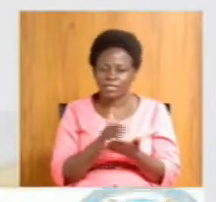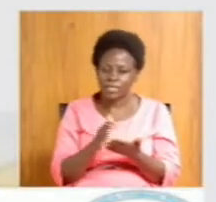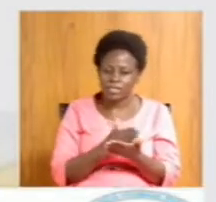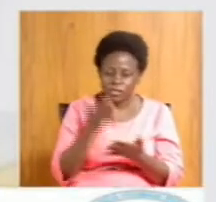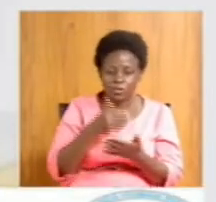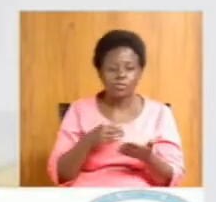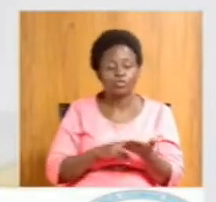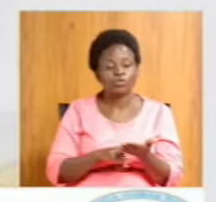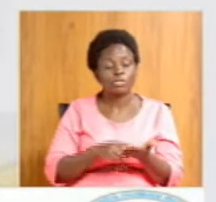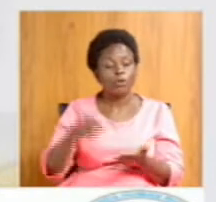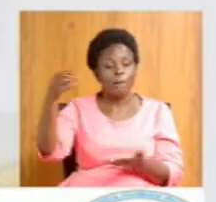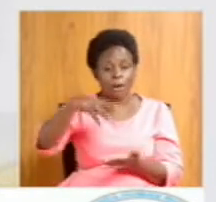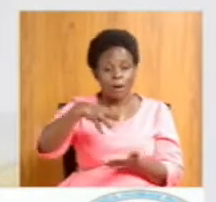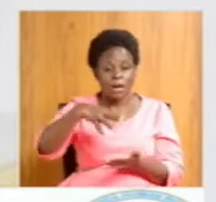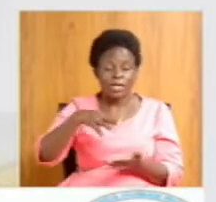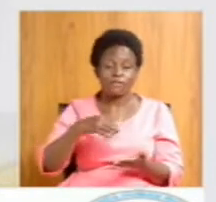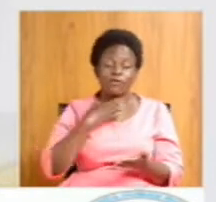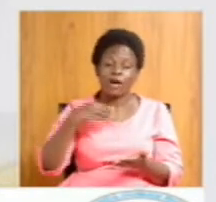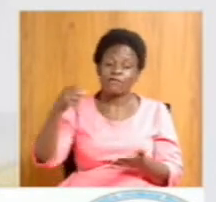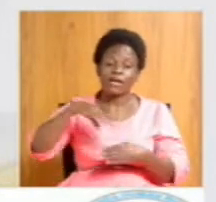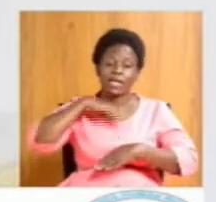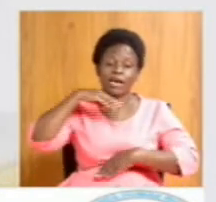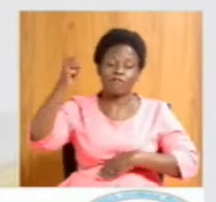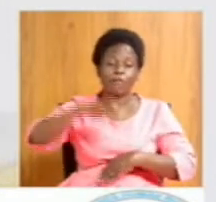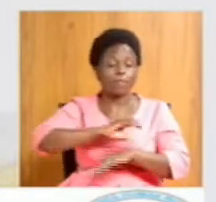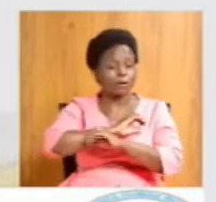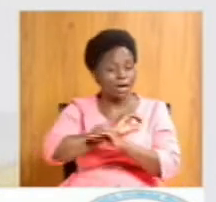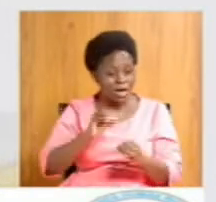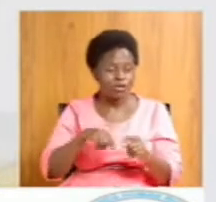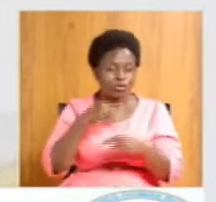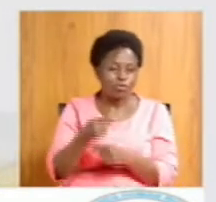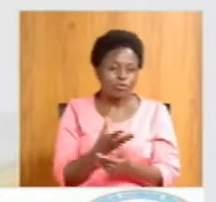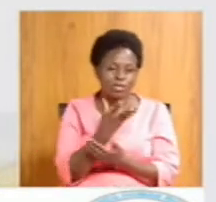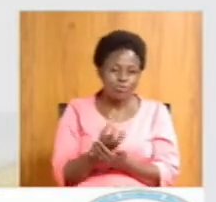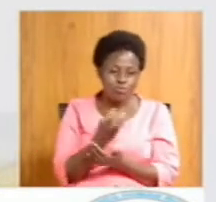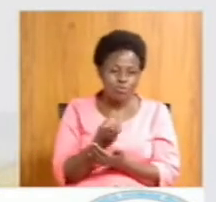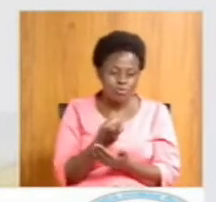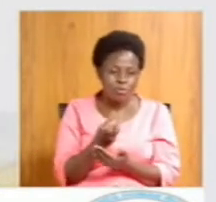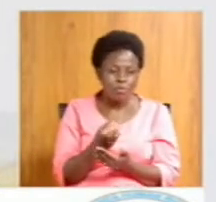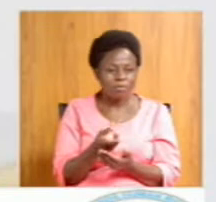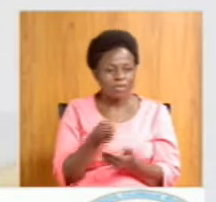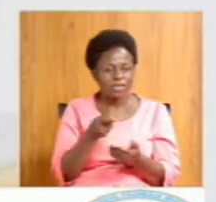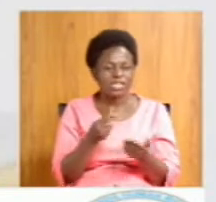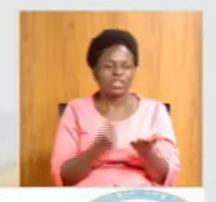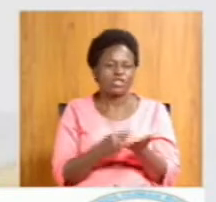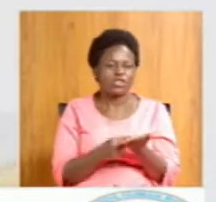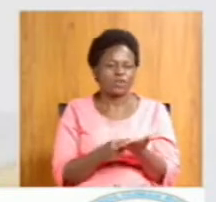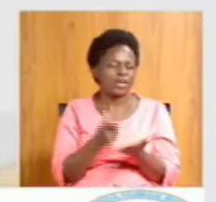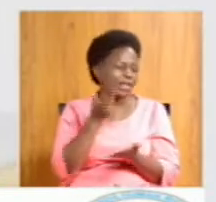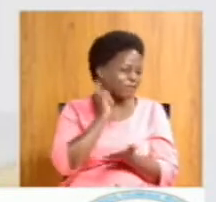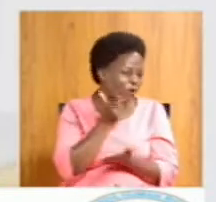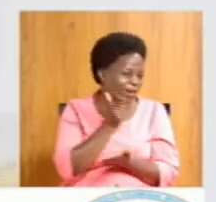milliampires. So if you don't have electricity enough to be able to keep charging that gadget, which in this case in Uganda, mostly